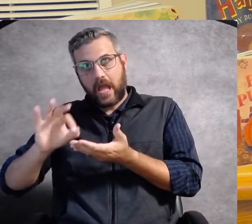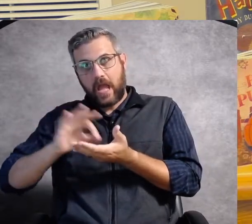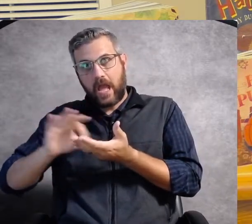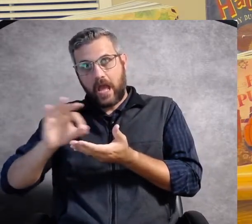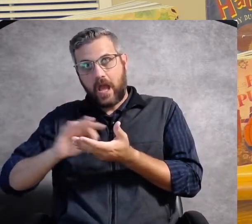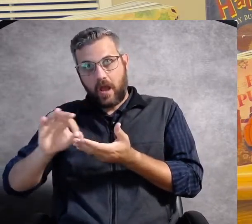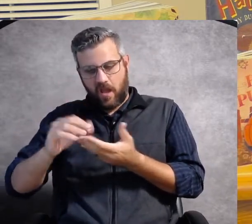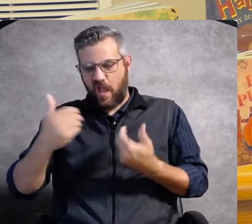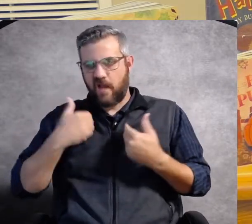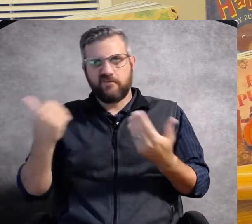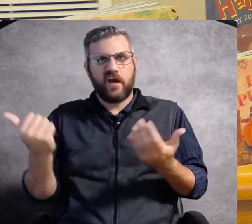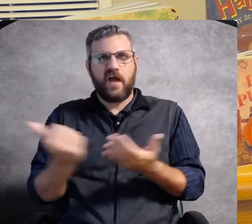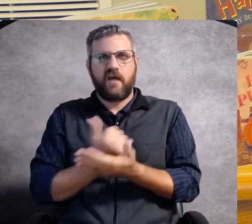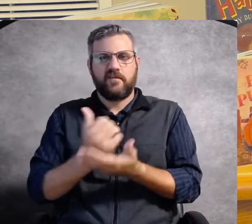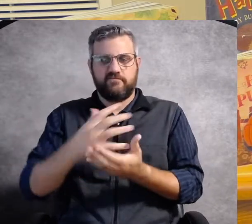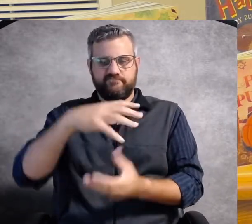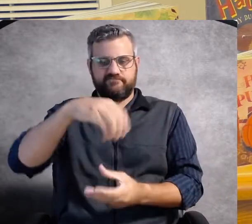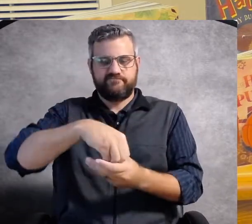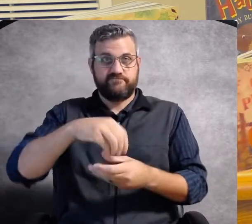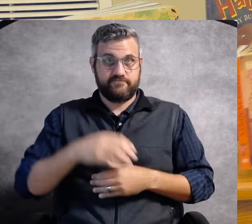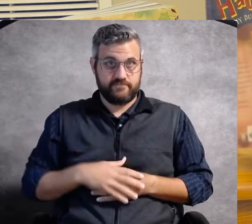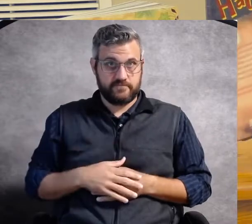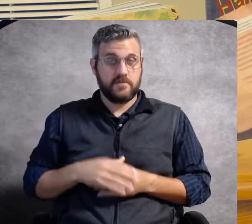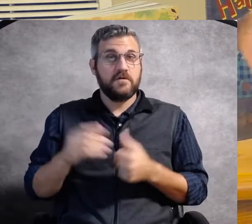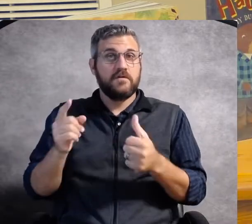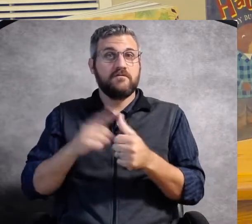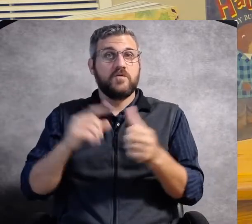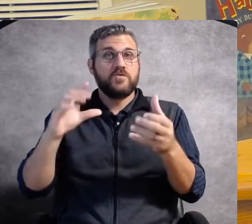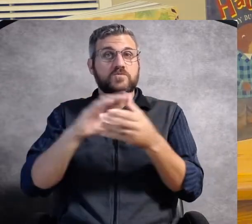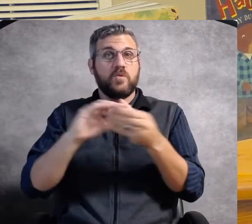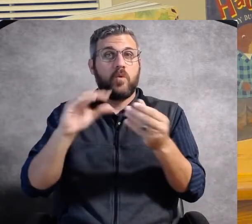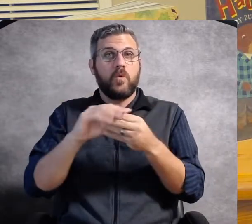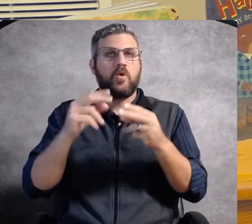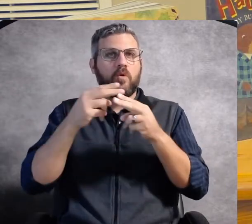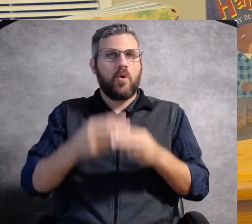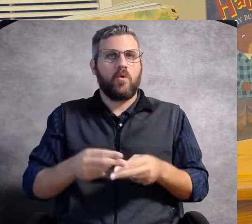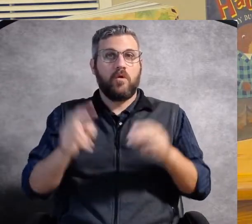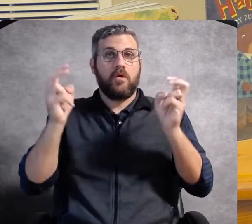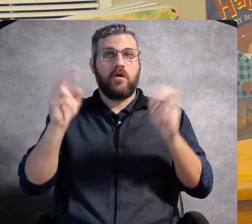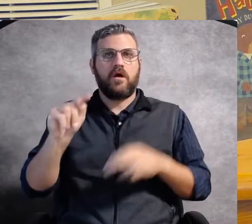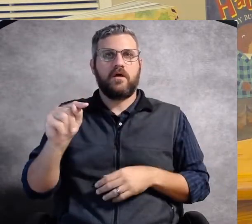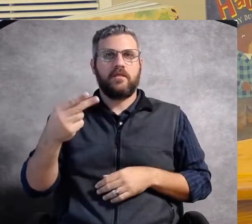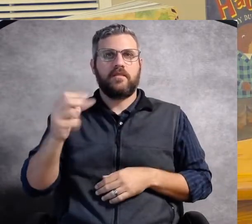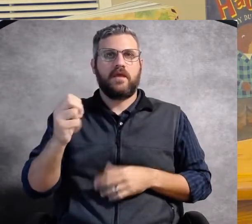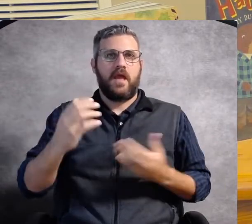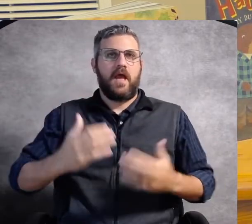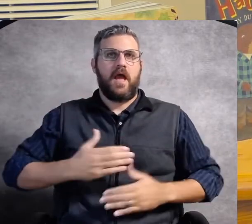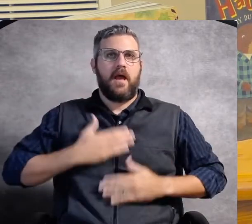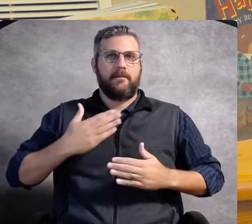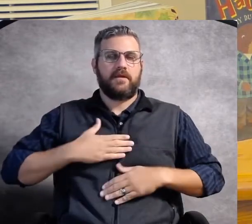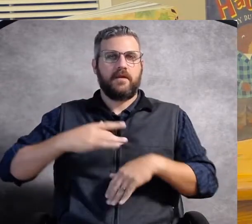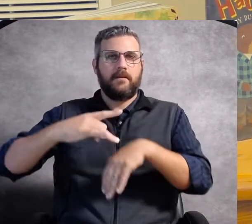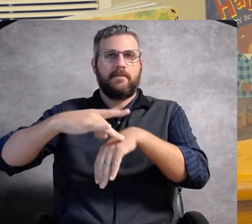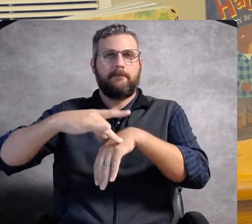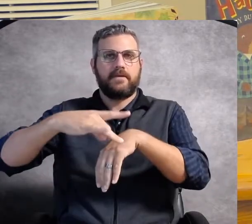to count your pumpkins. Our first story is called The Happy Pumpkin.